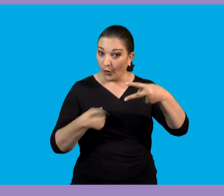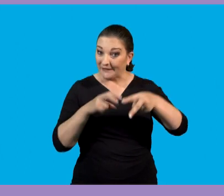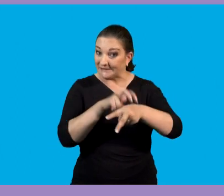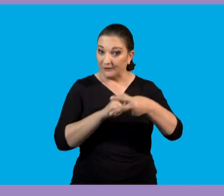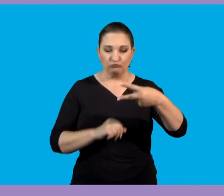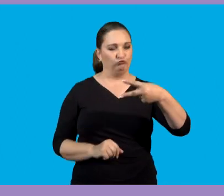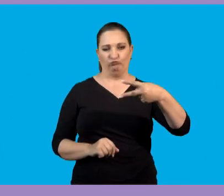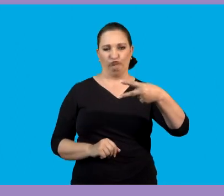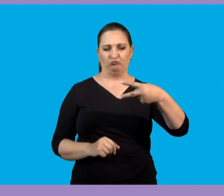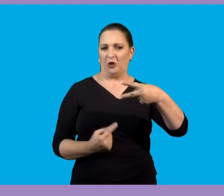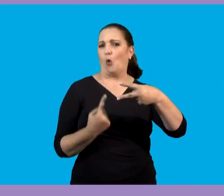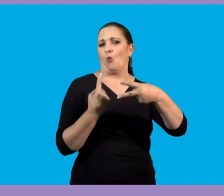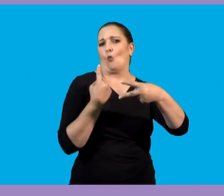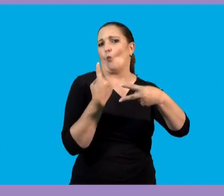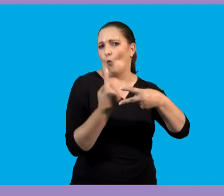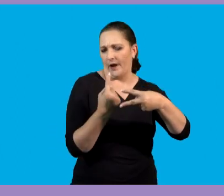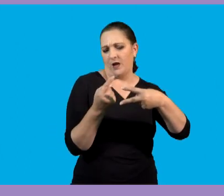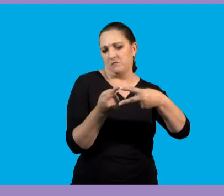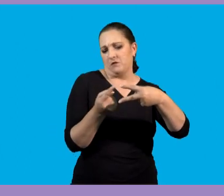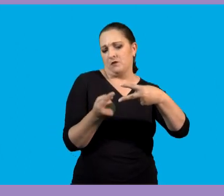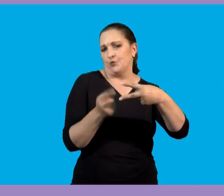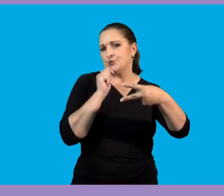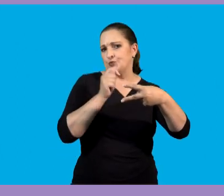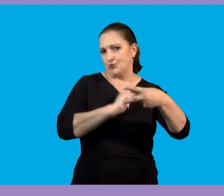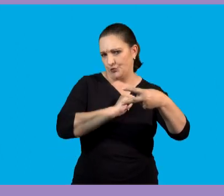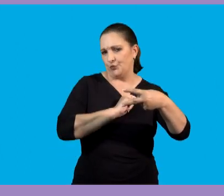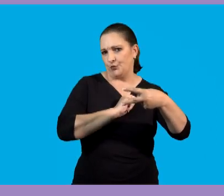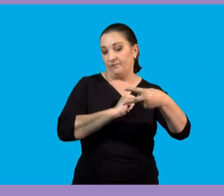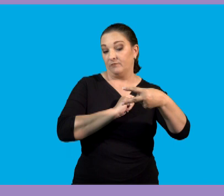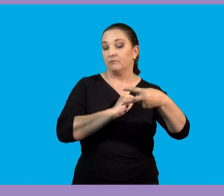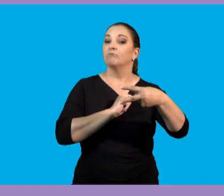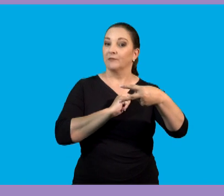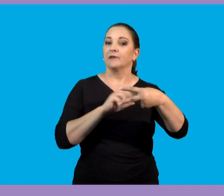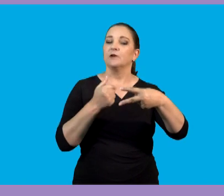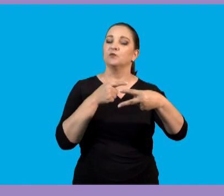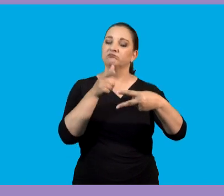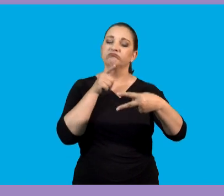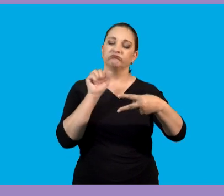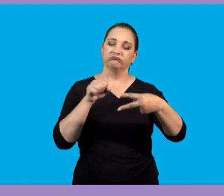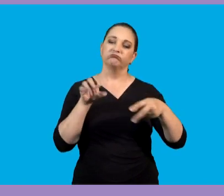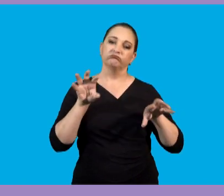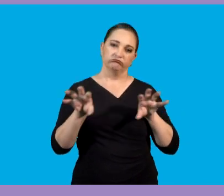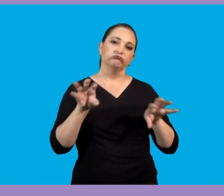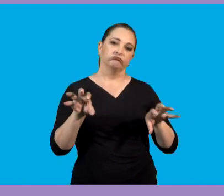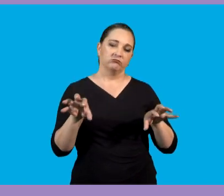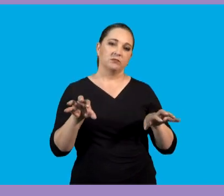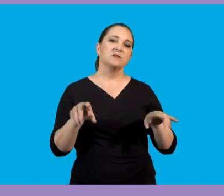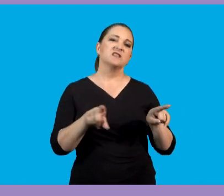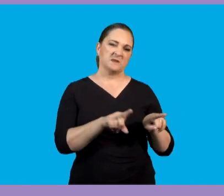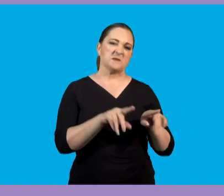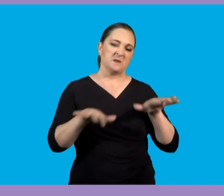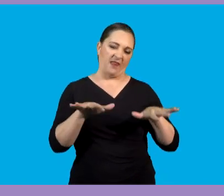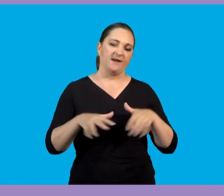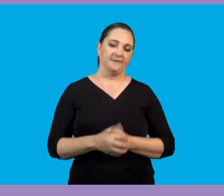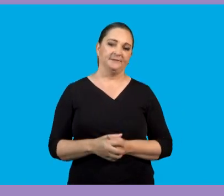met, but we just need one of the conditions to be met. And then we can conclude that these two triangles